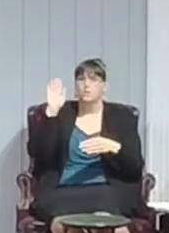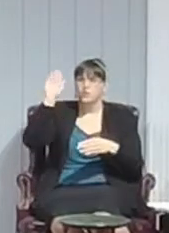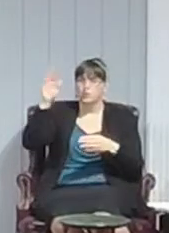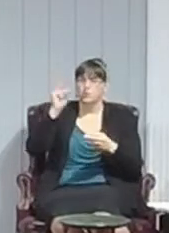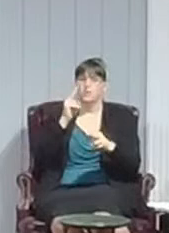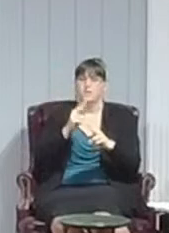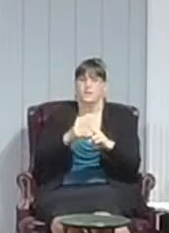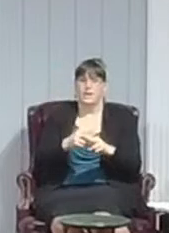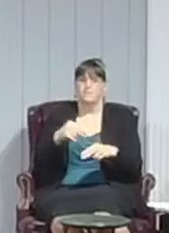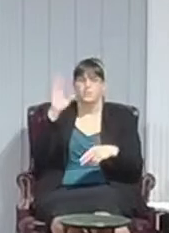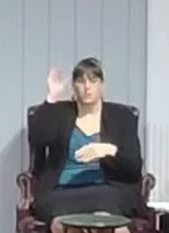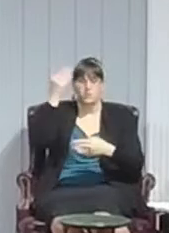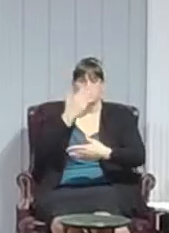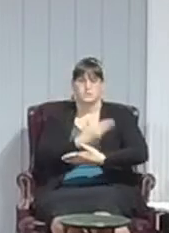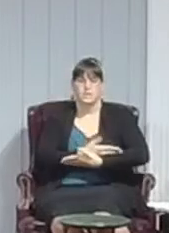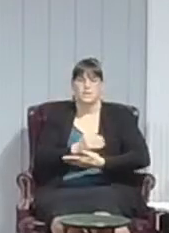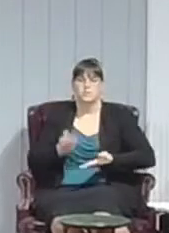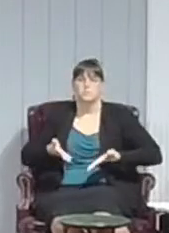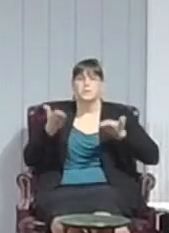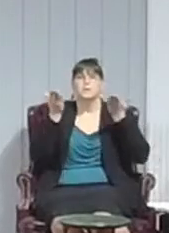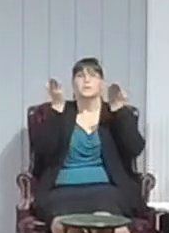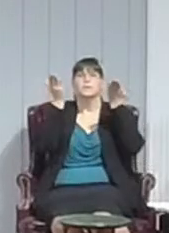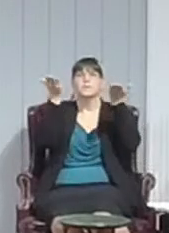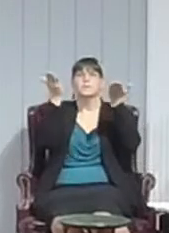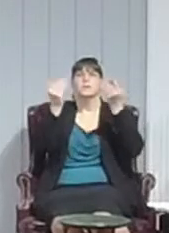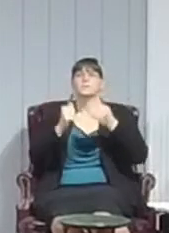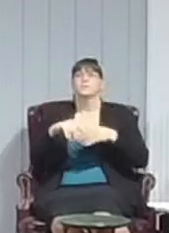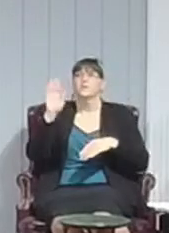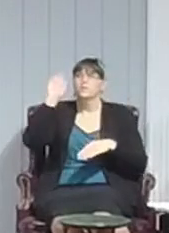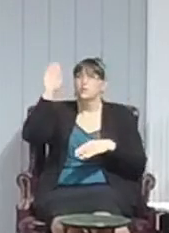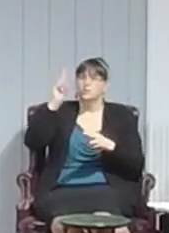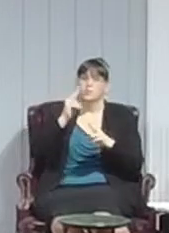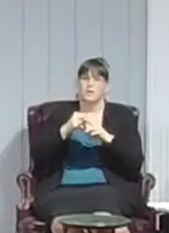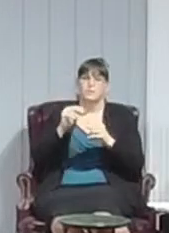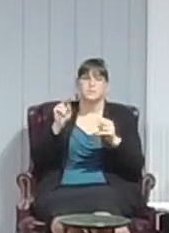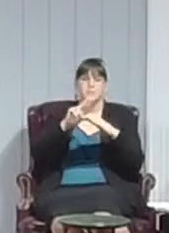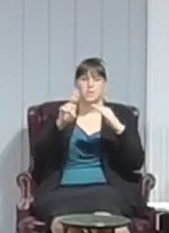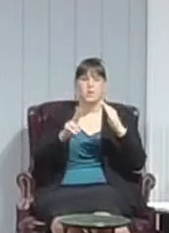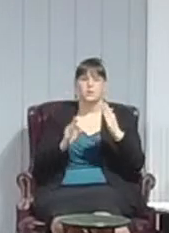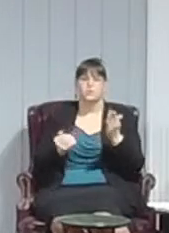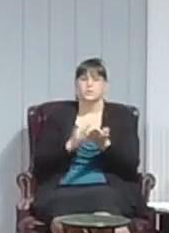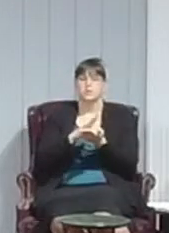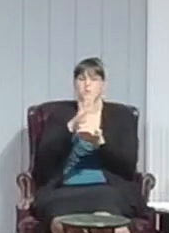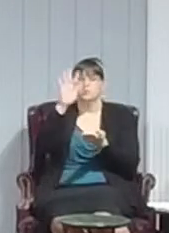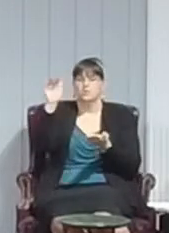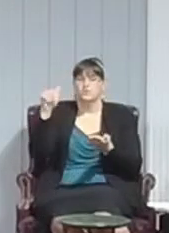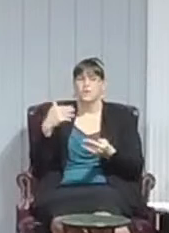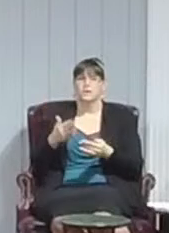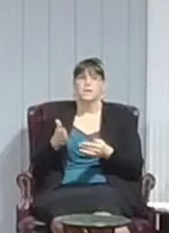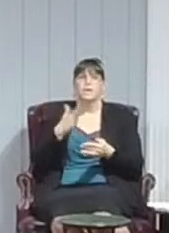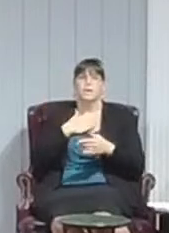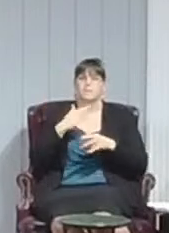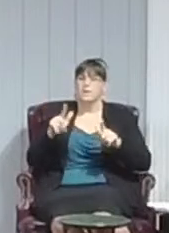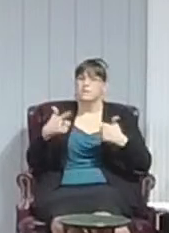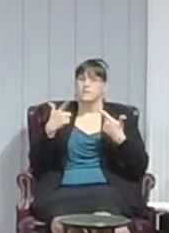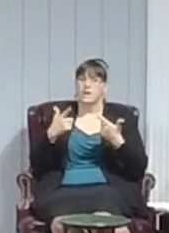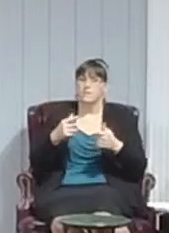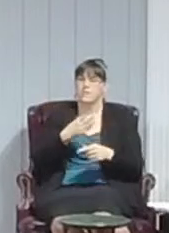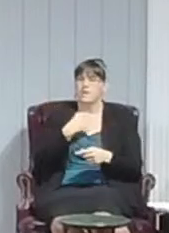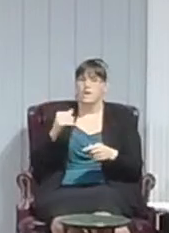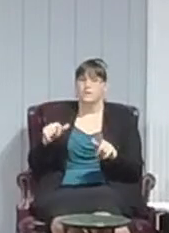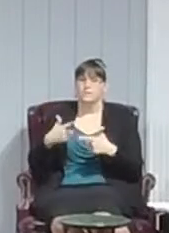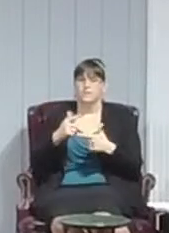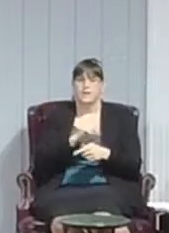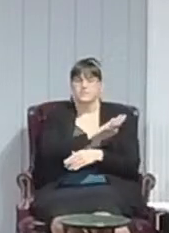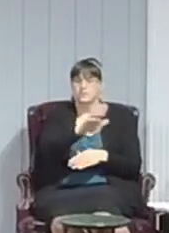your name, for your son to be lifted up and for your name to be honored and glorified in my life. I'm praying for that and in the lives